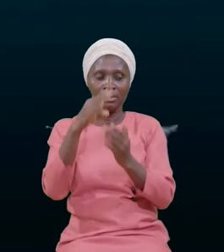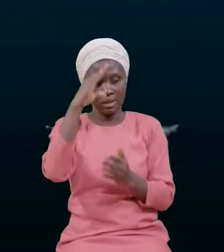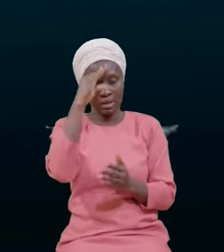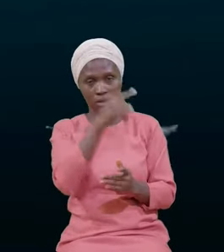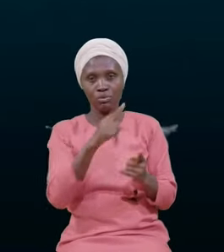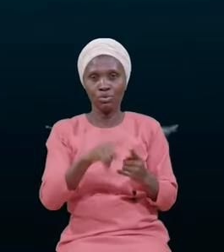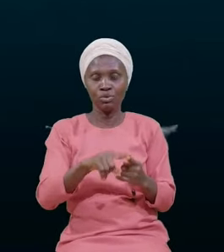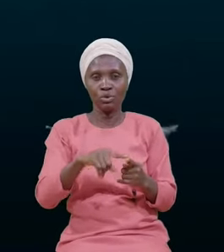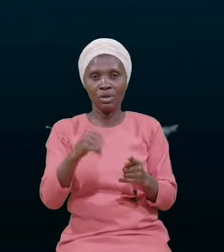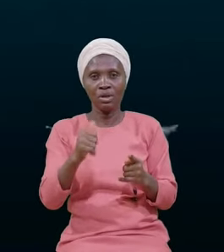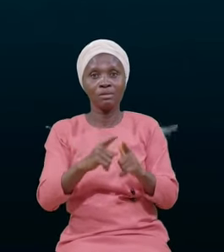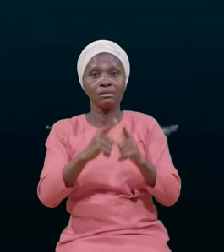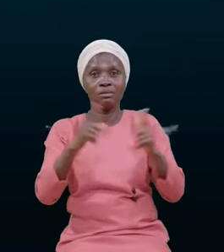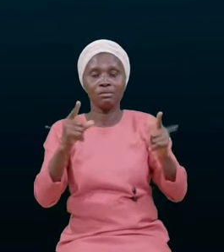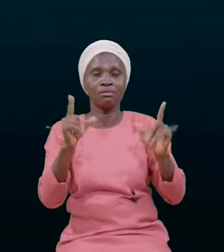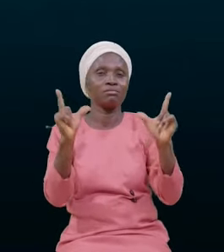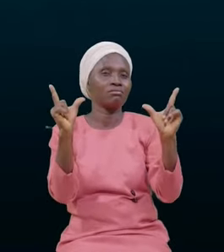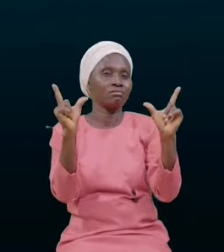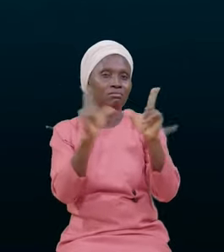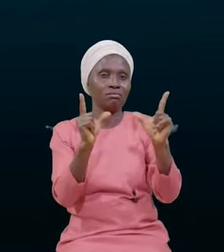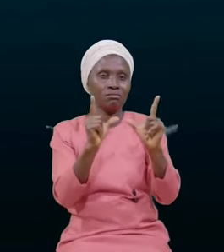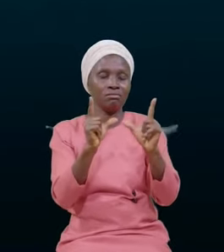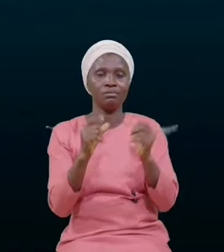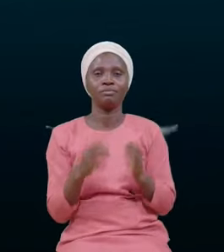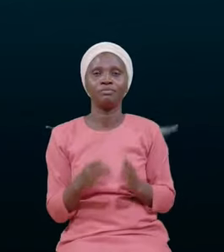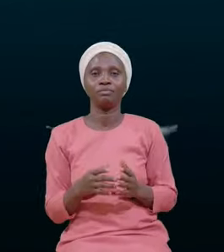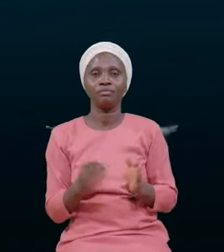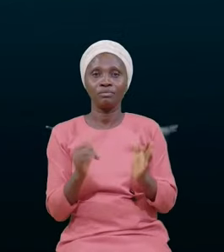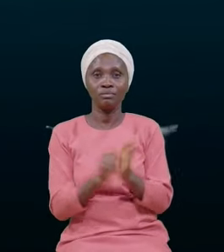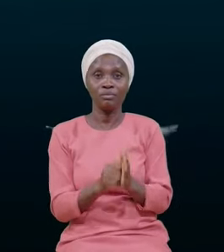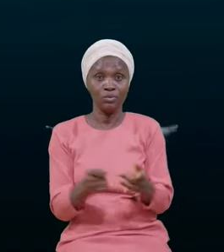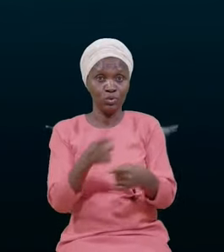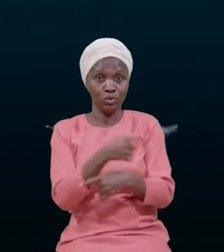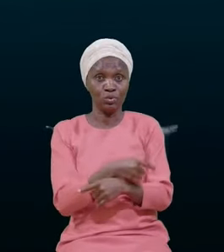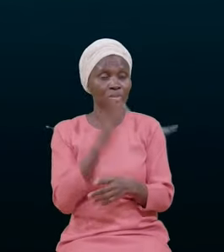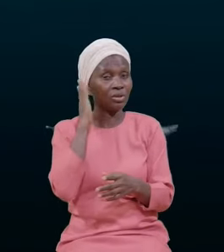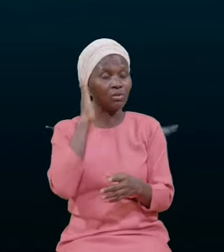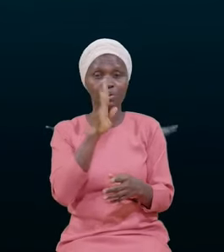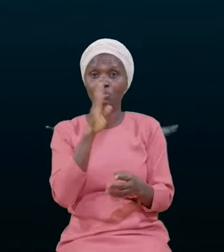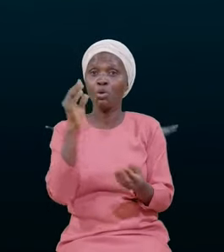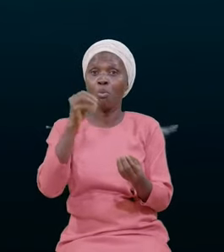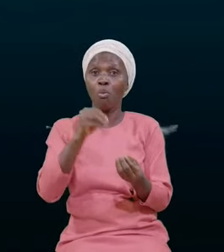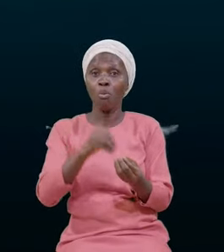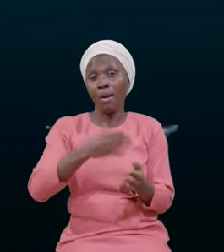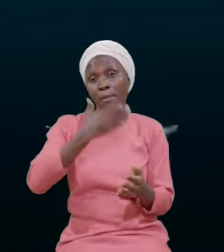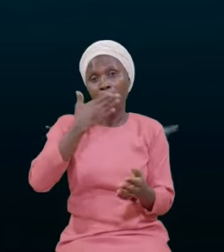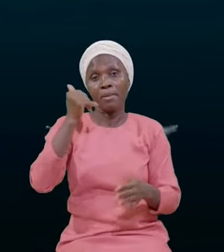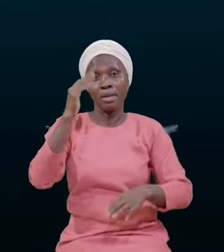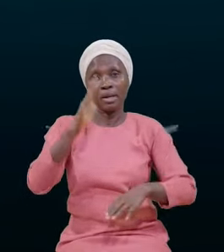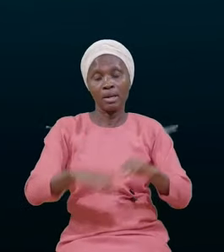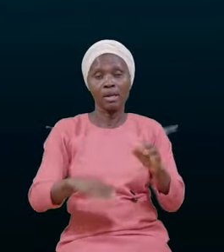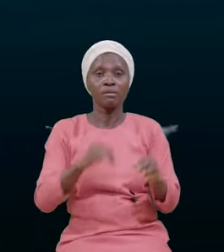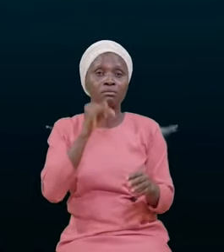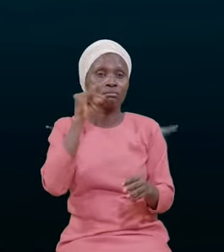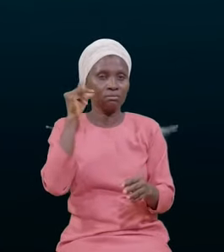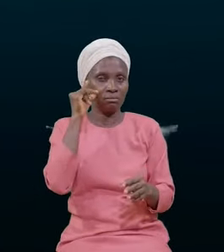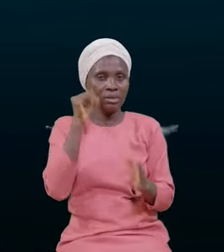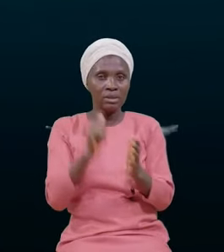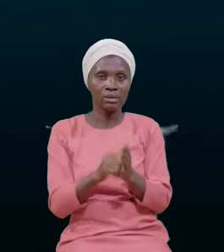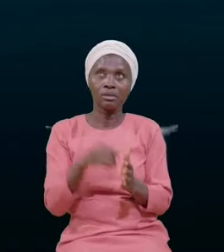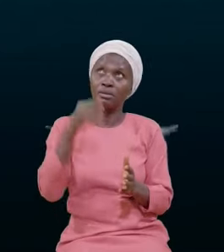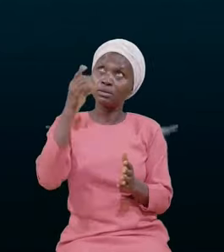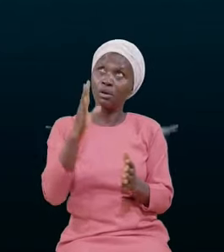surpass yesterday the Lord was strengthen him the Lord will Empower him the Lord will